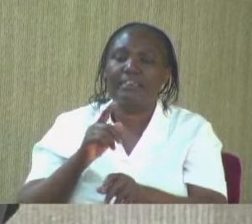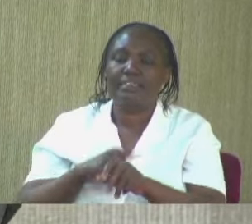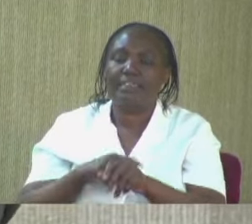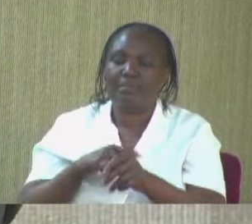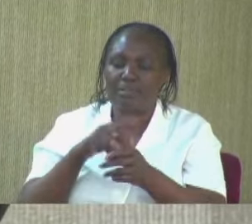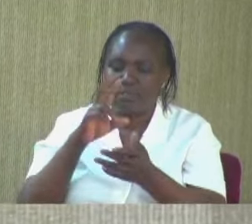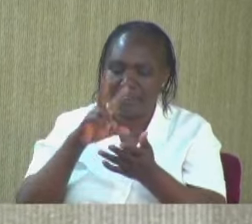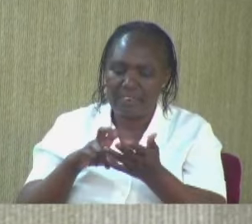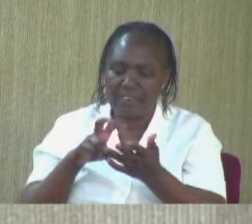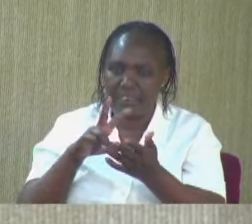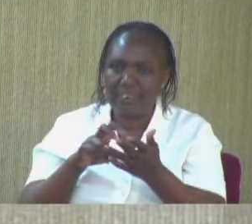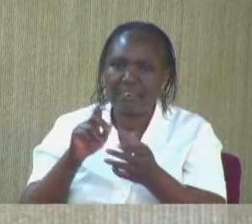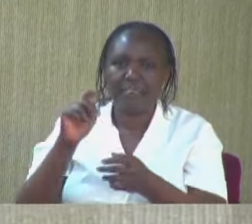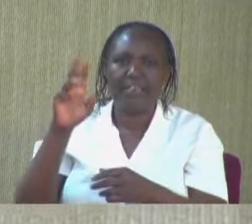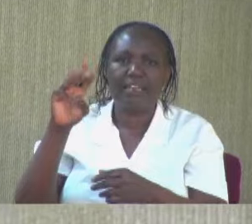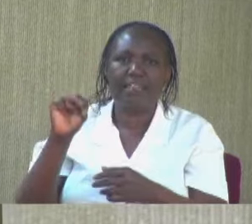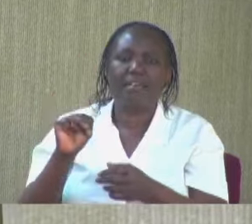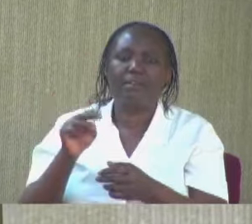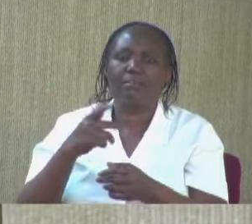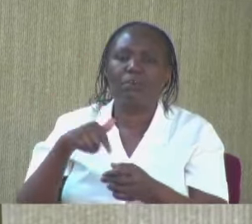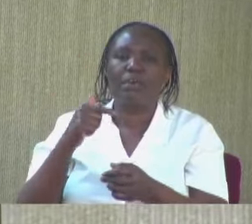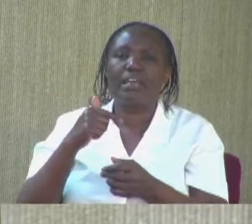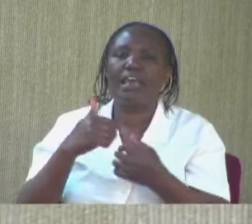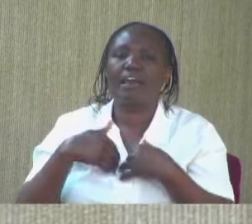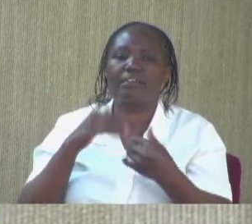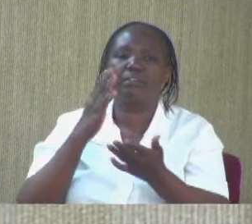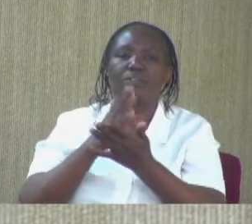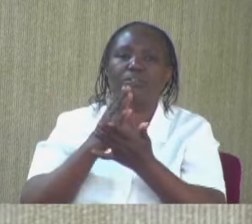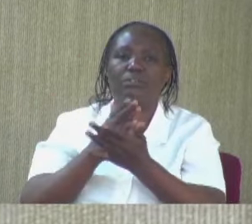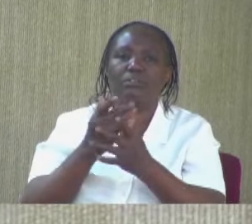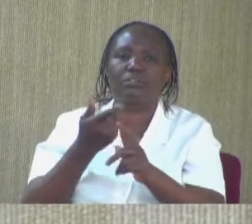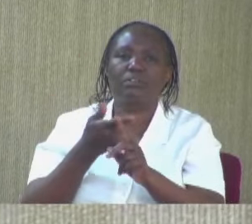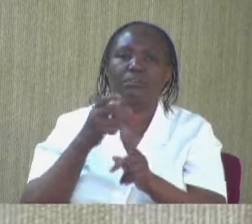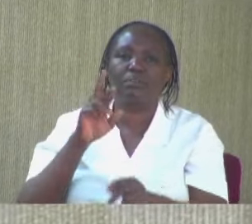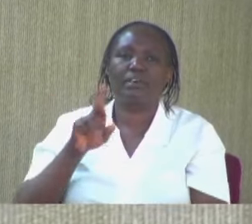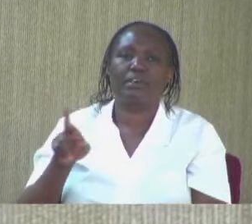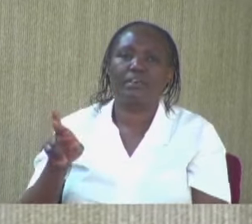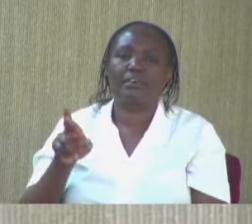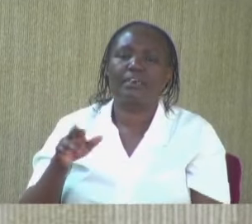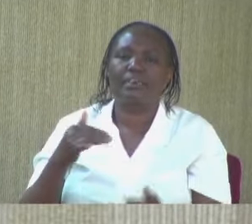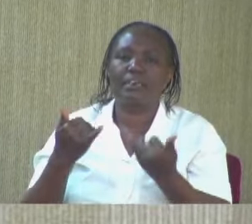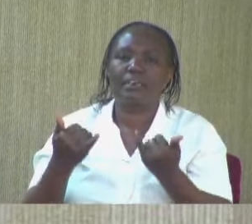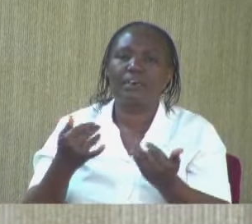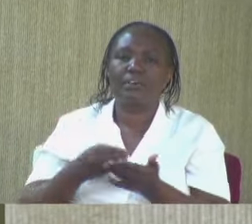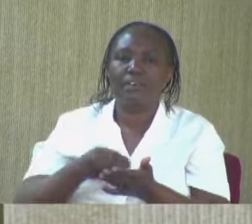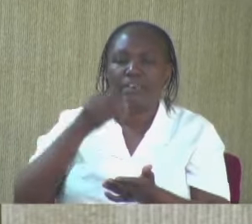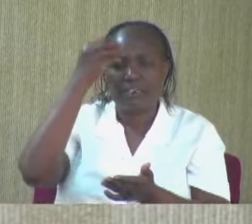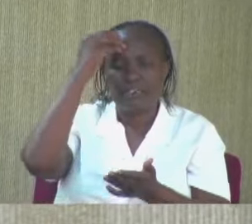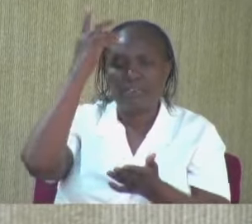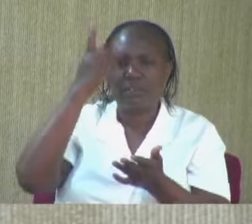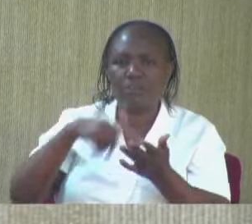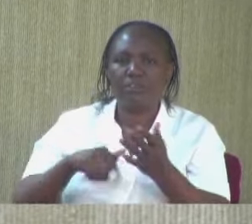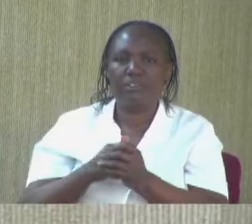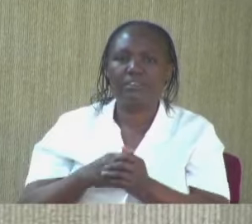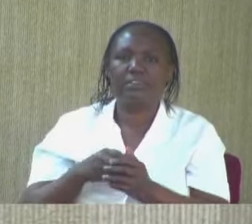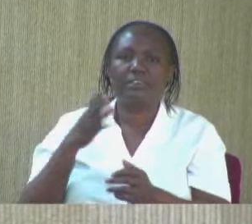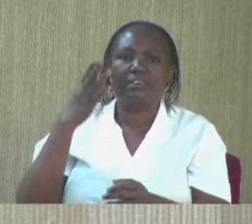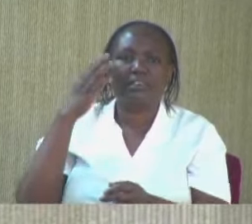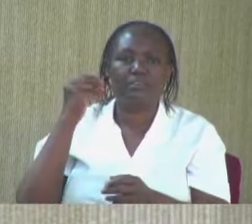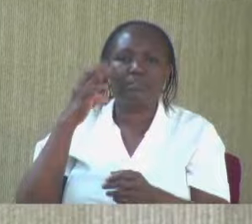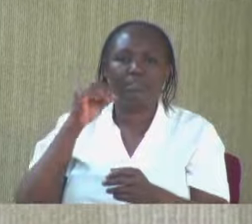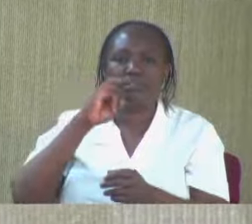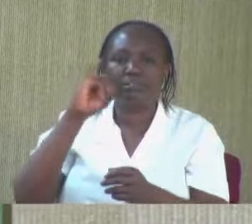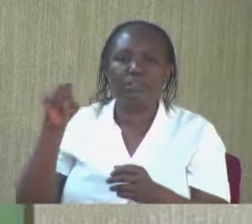me? Now what we want to do in the next few minutes is now study the experience of John the